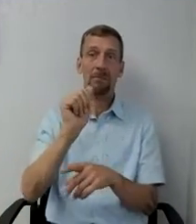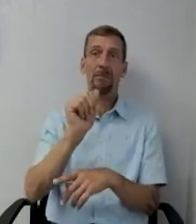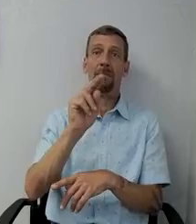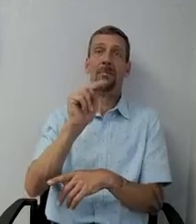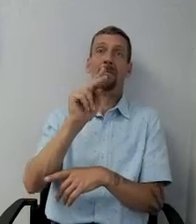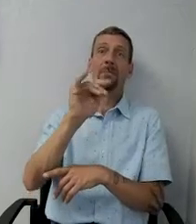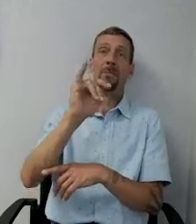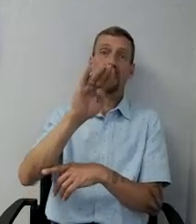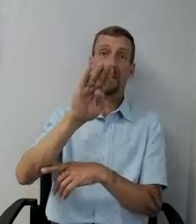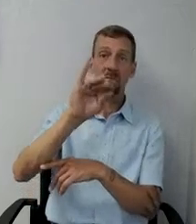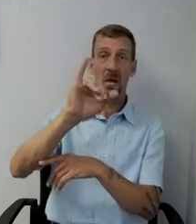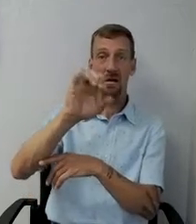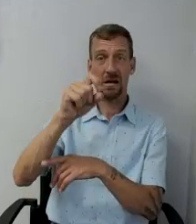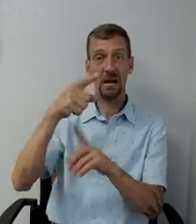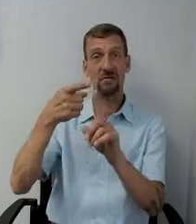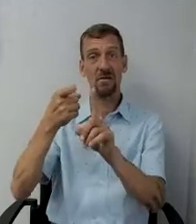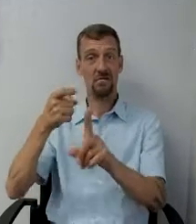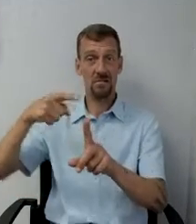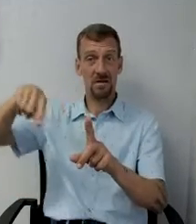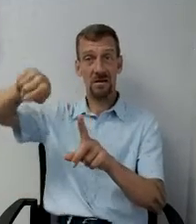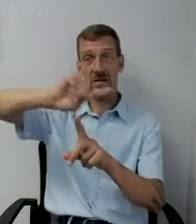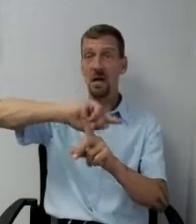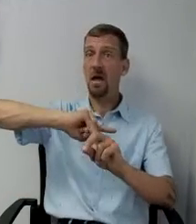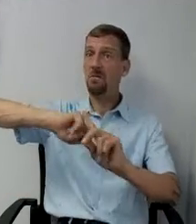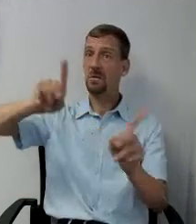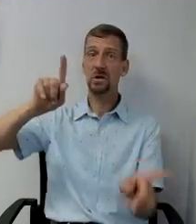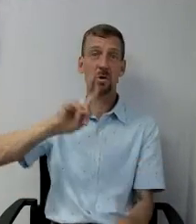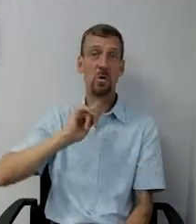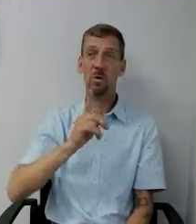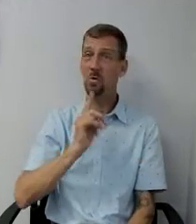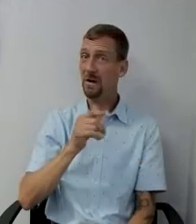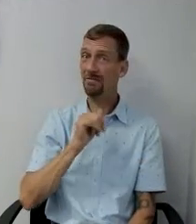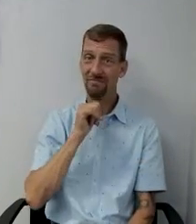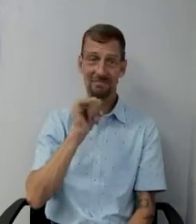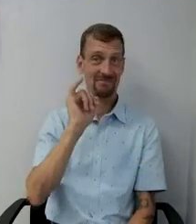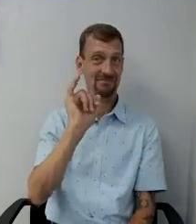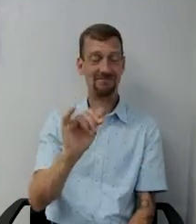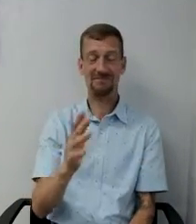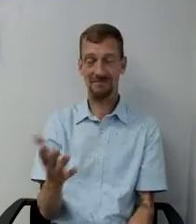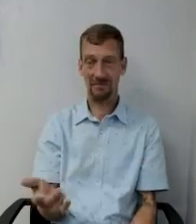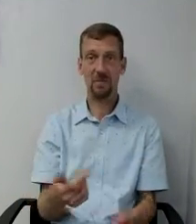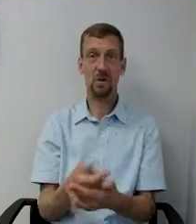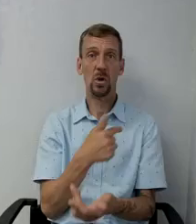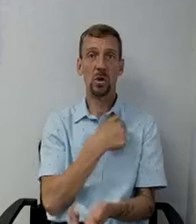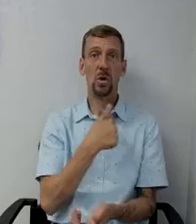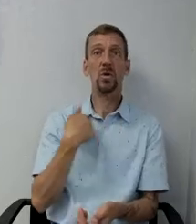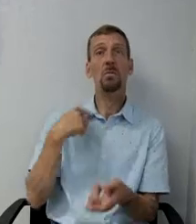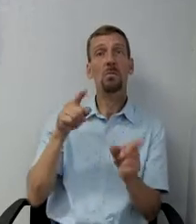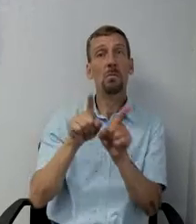antibody result in them, and that hasn't turned out to be the case. The